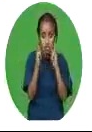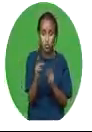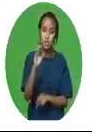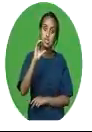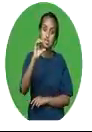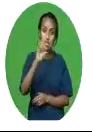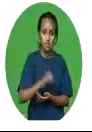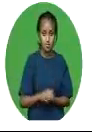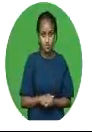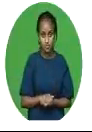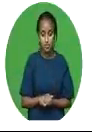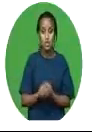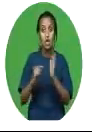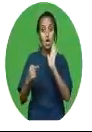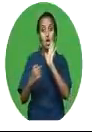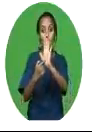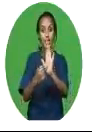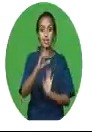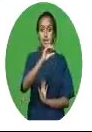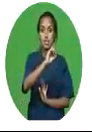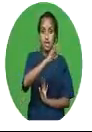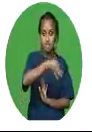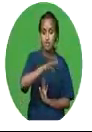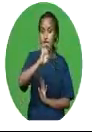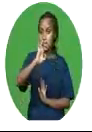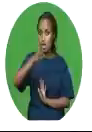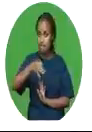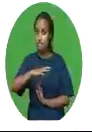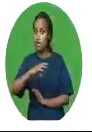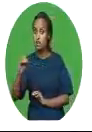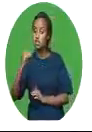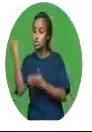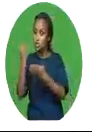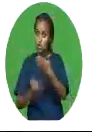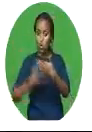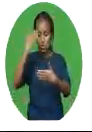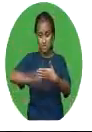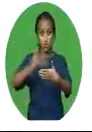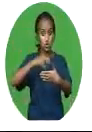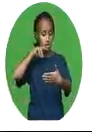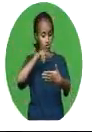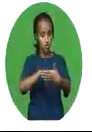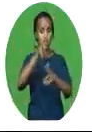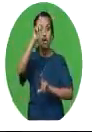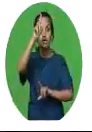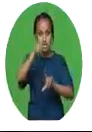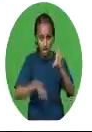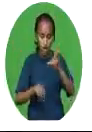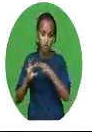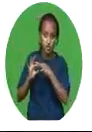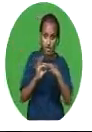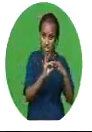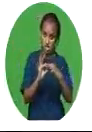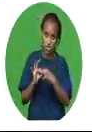C. Locate DF, EF and draw the frontal view of the line of